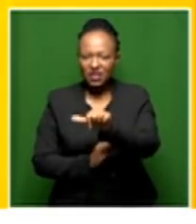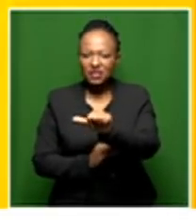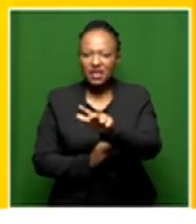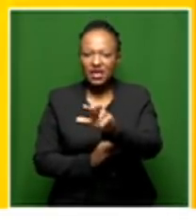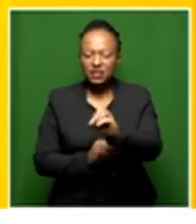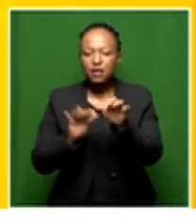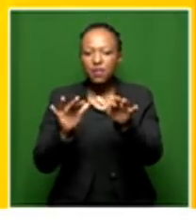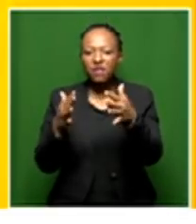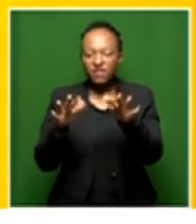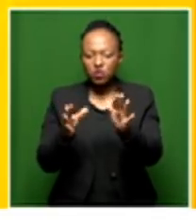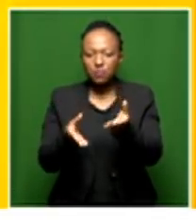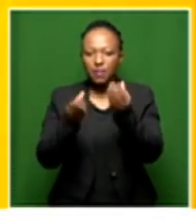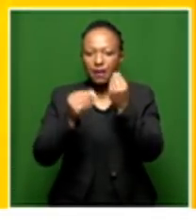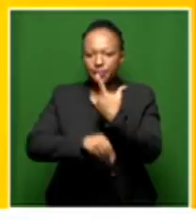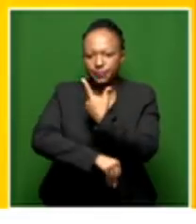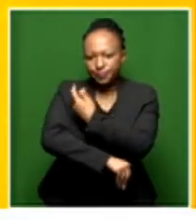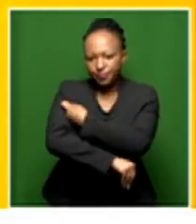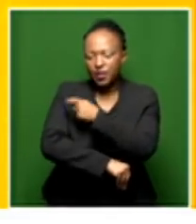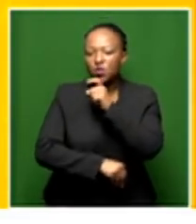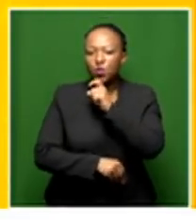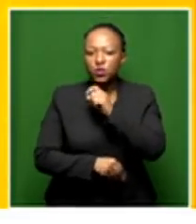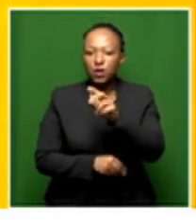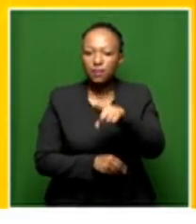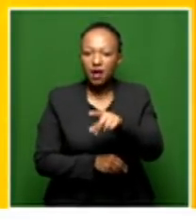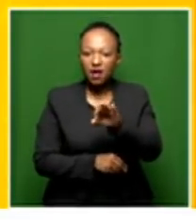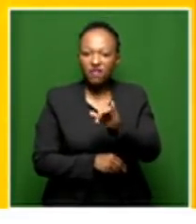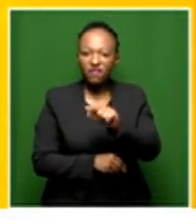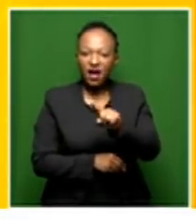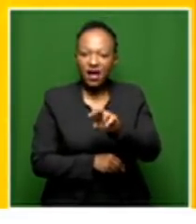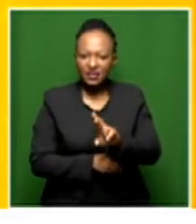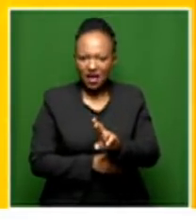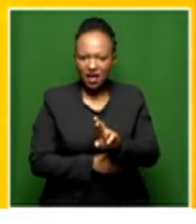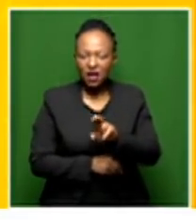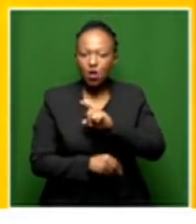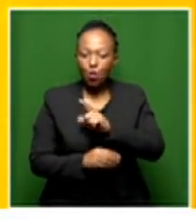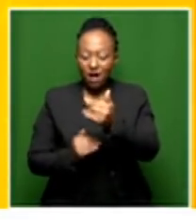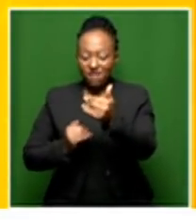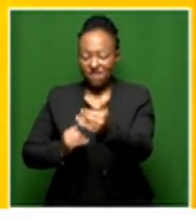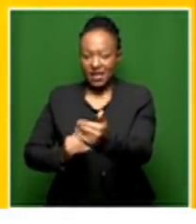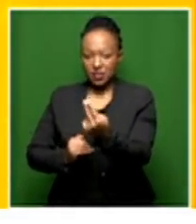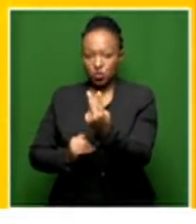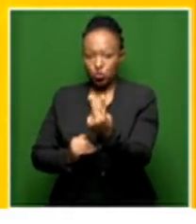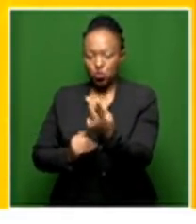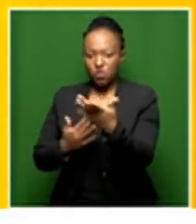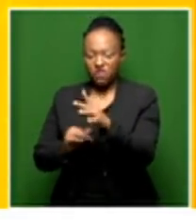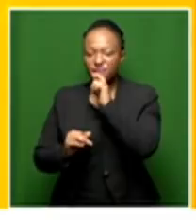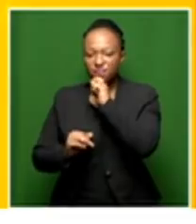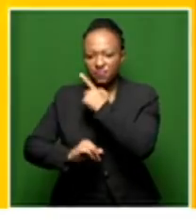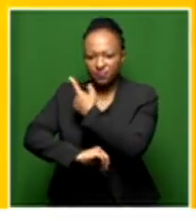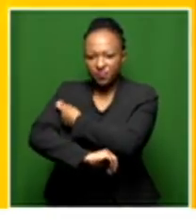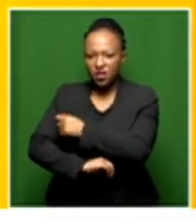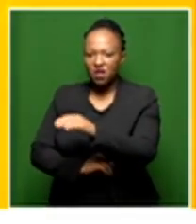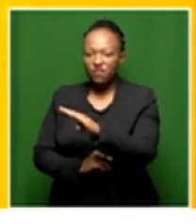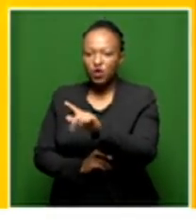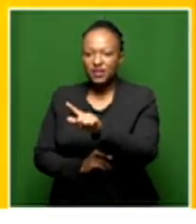490,680 people have been vaccinated with the Pfizer vaccine in terms of phase 2 of the rollout of the jabs, and more